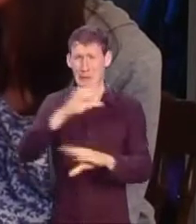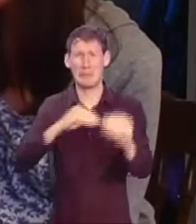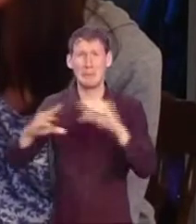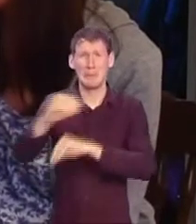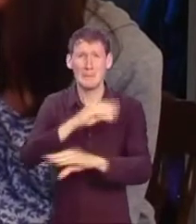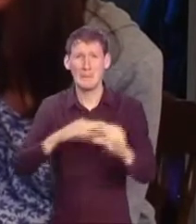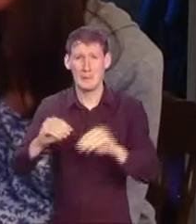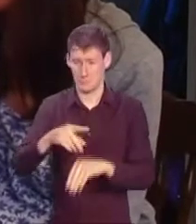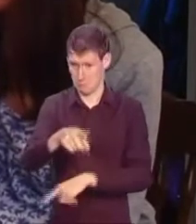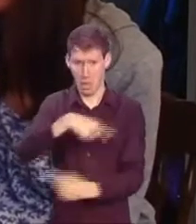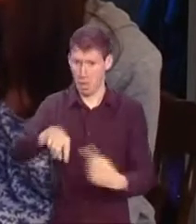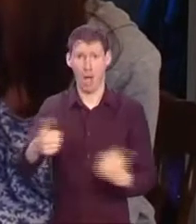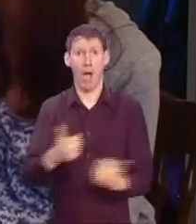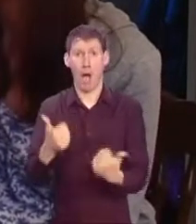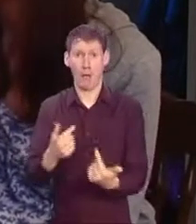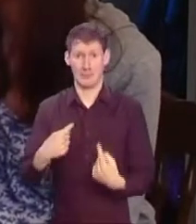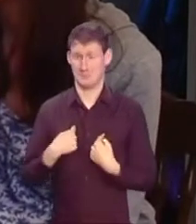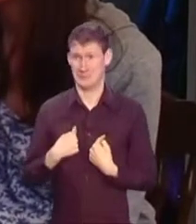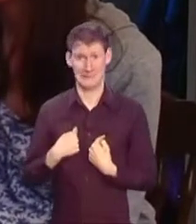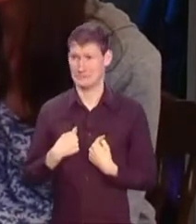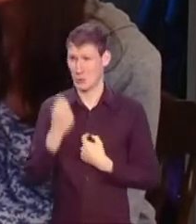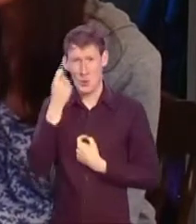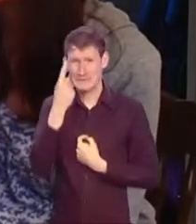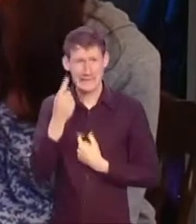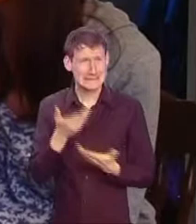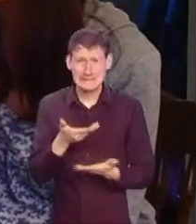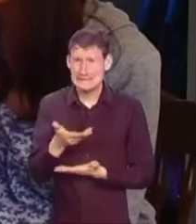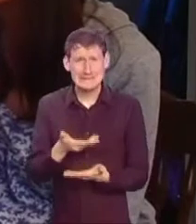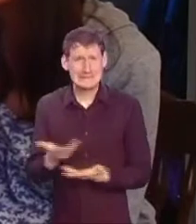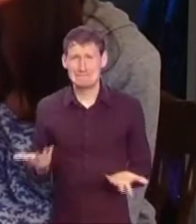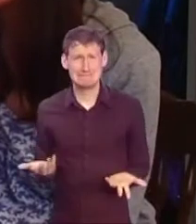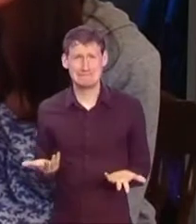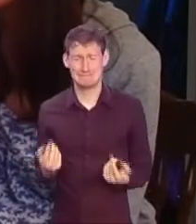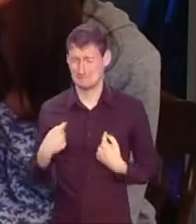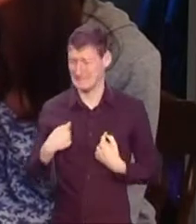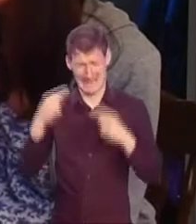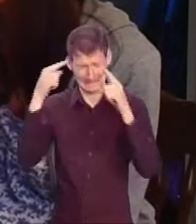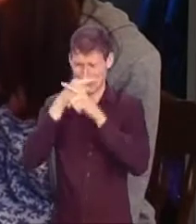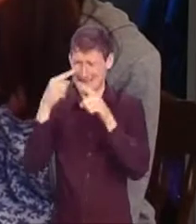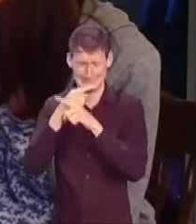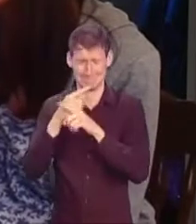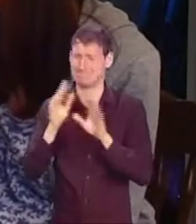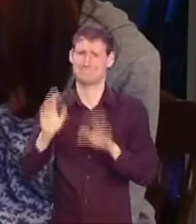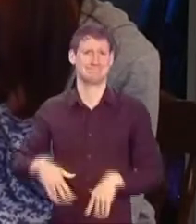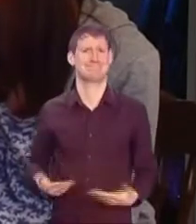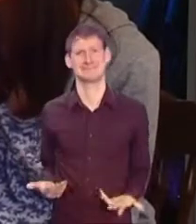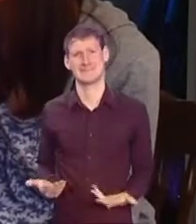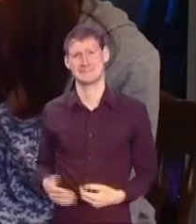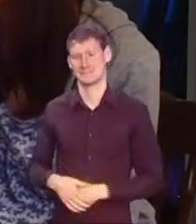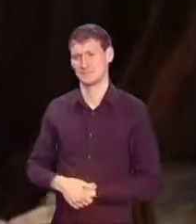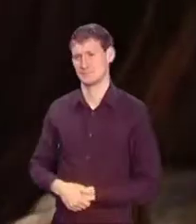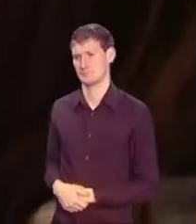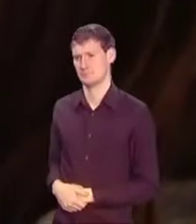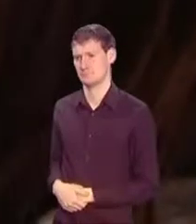chatting. They all seemed to manage okay. I couldn't understand a word. All I got from that was a splitting